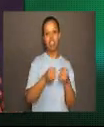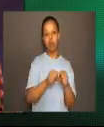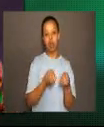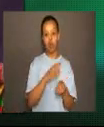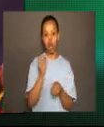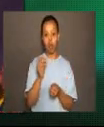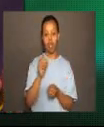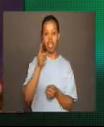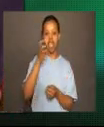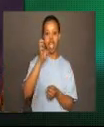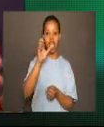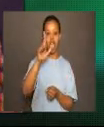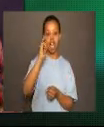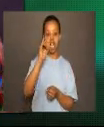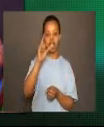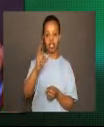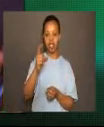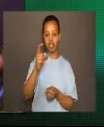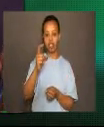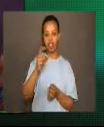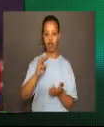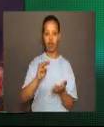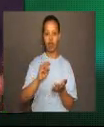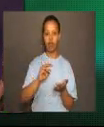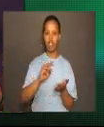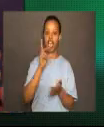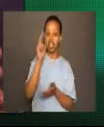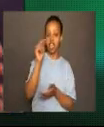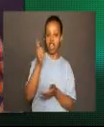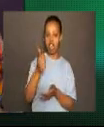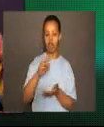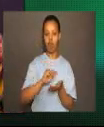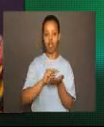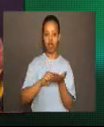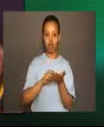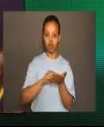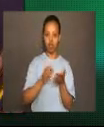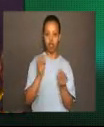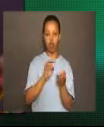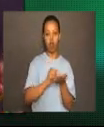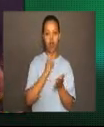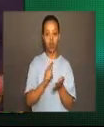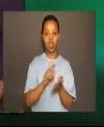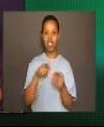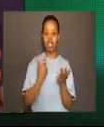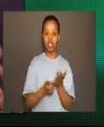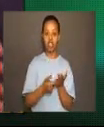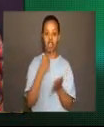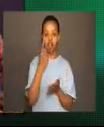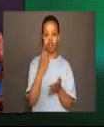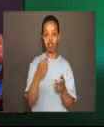the helix of the DNA molecule. This reveals two